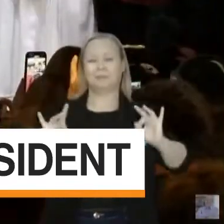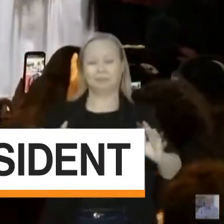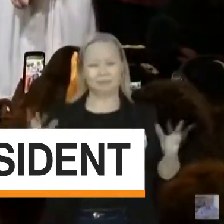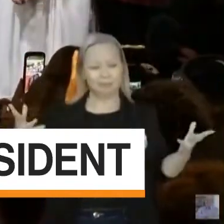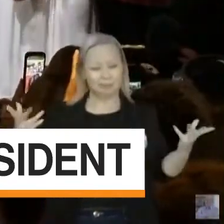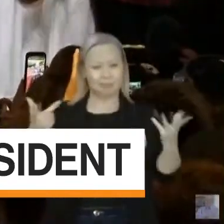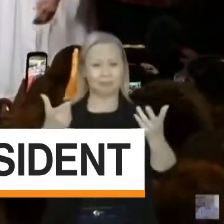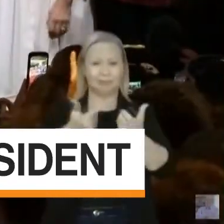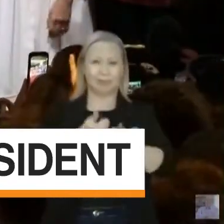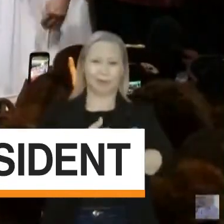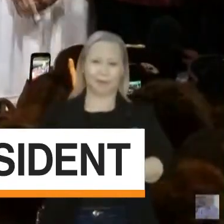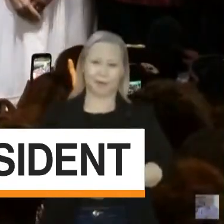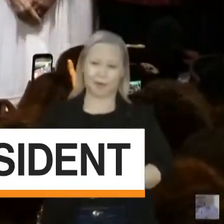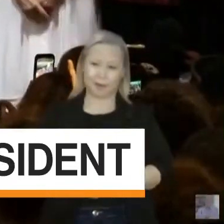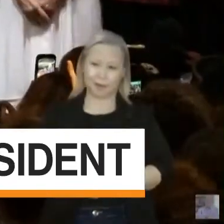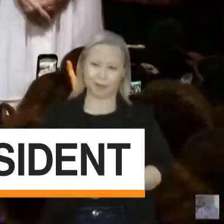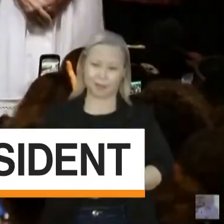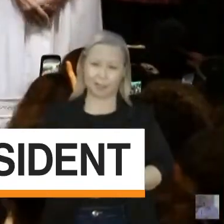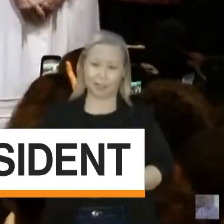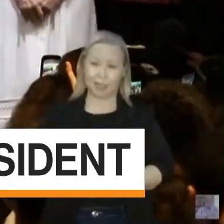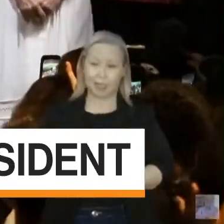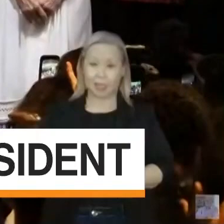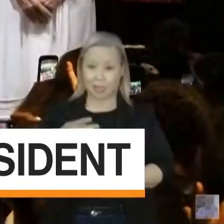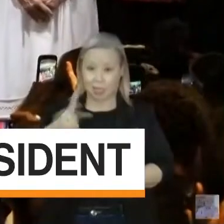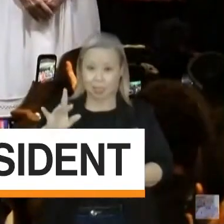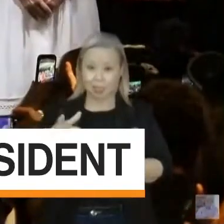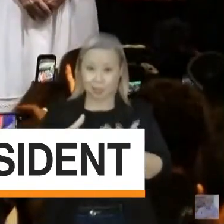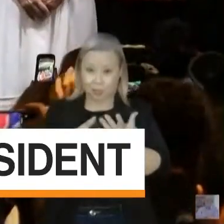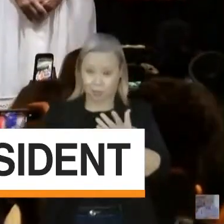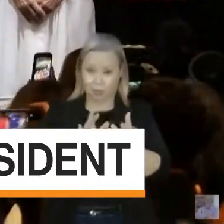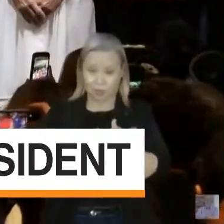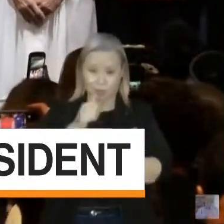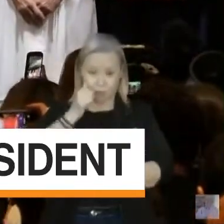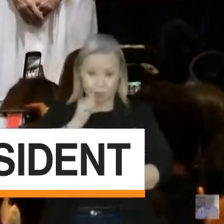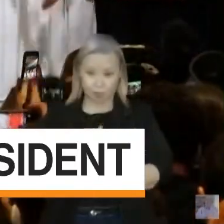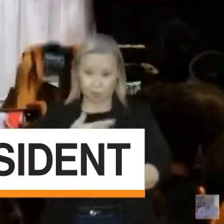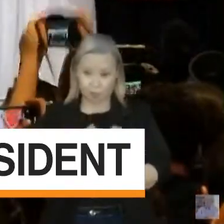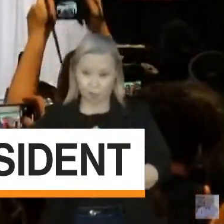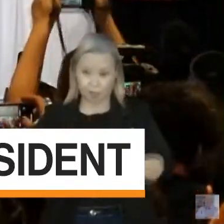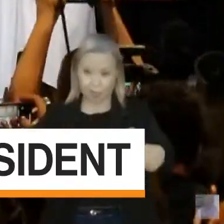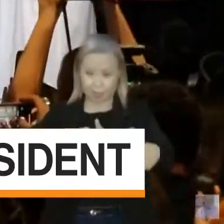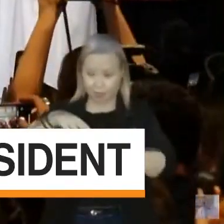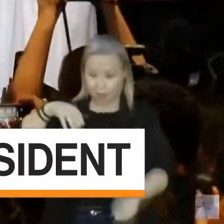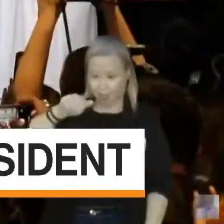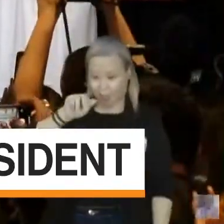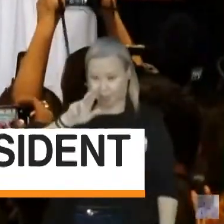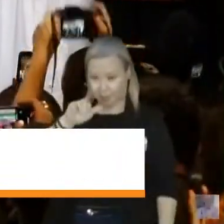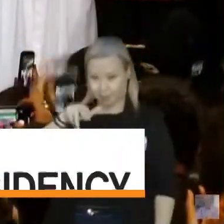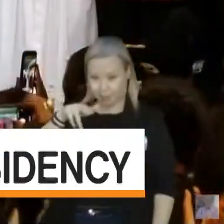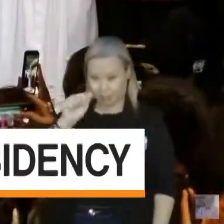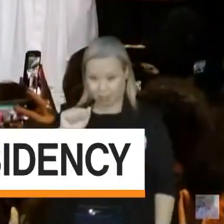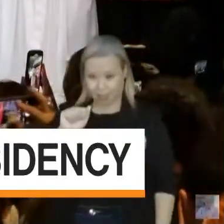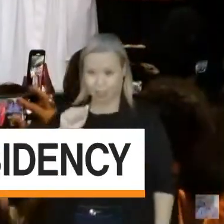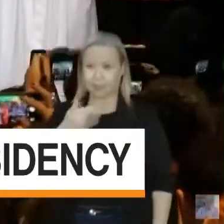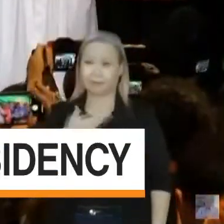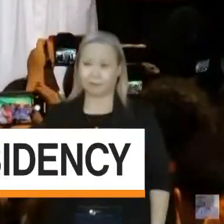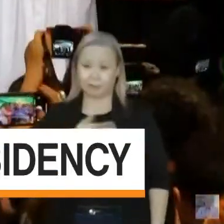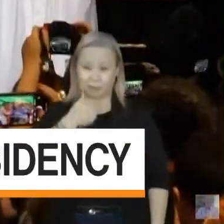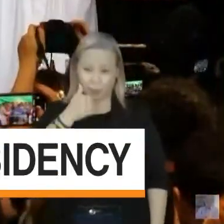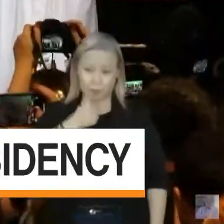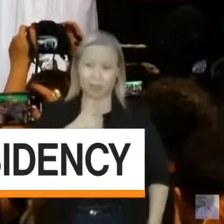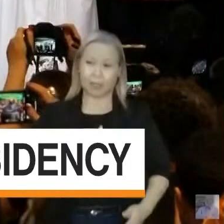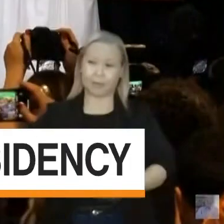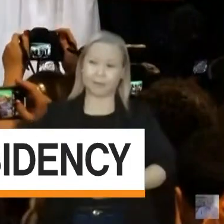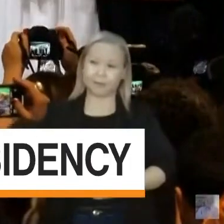this continue? Will this sort of big front remain in place during his government? Because that also will send some